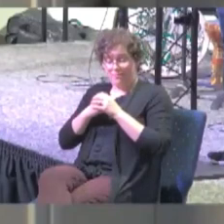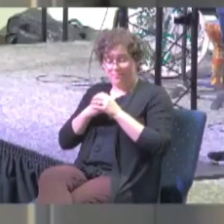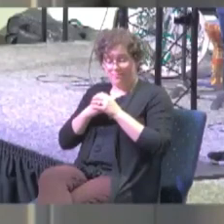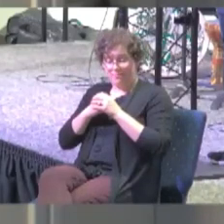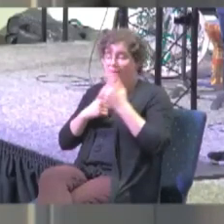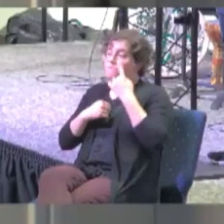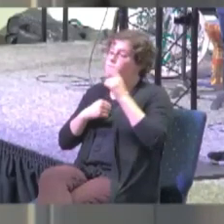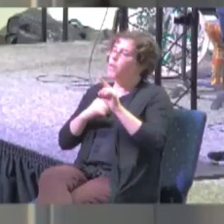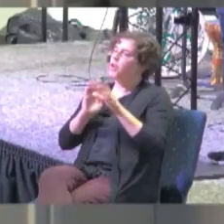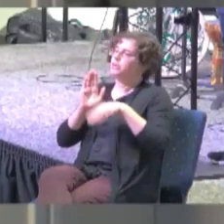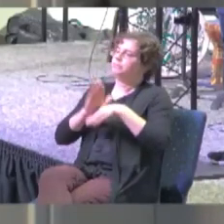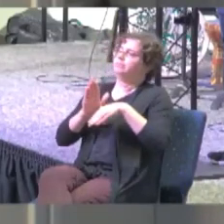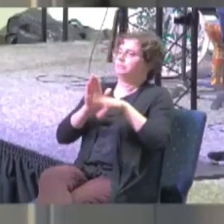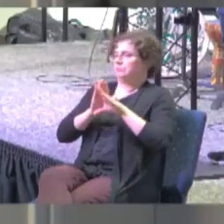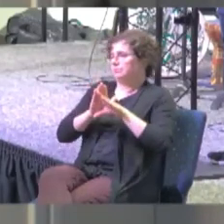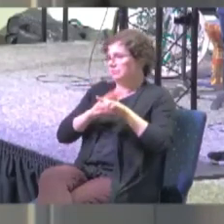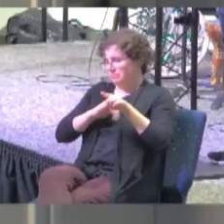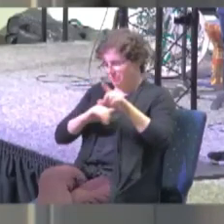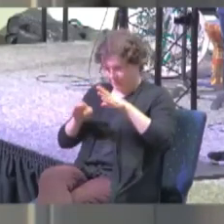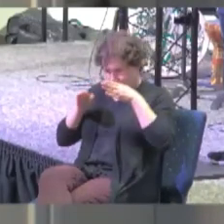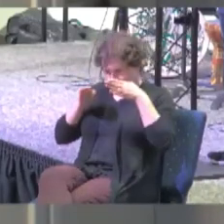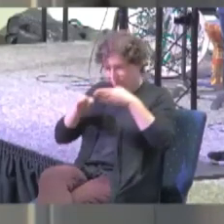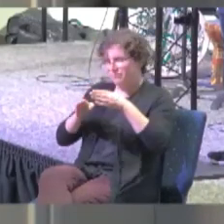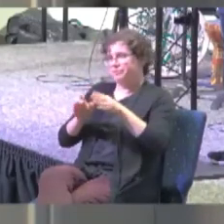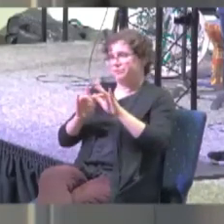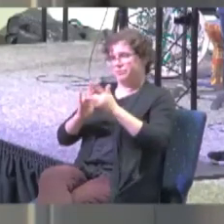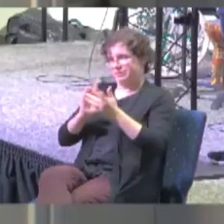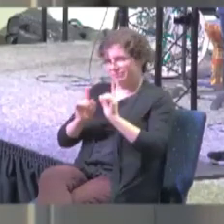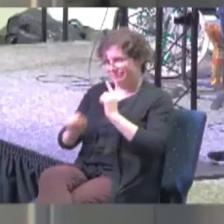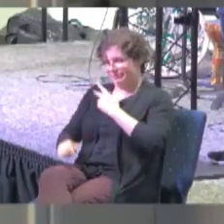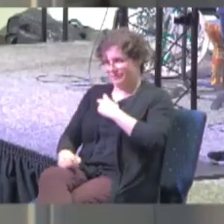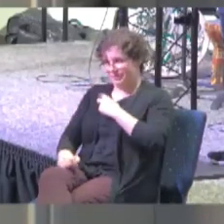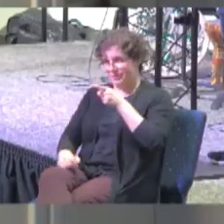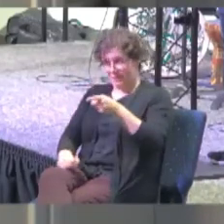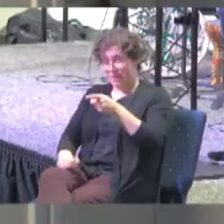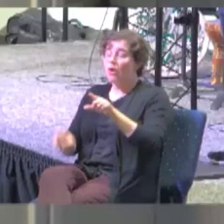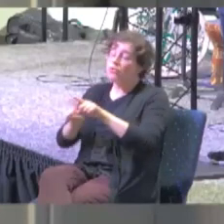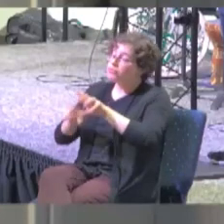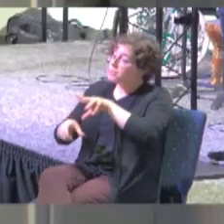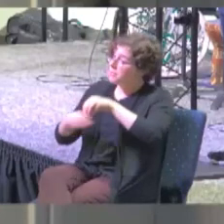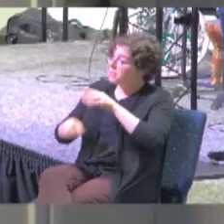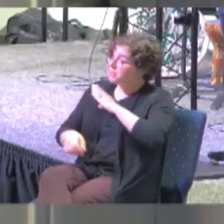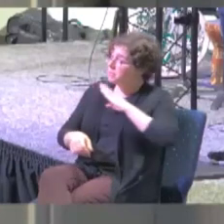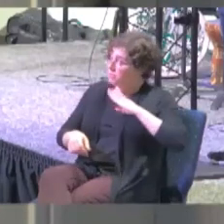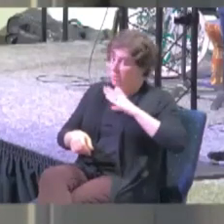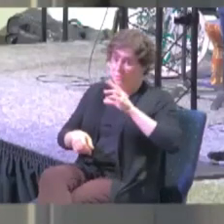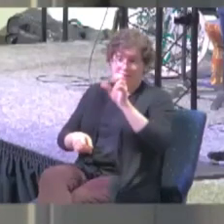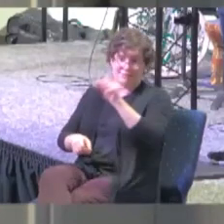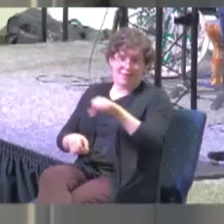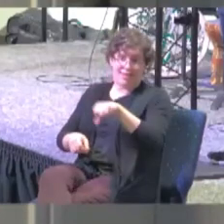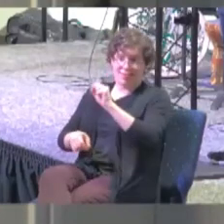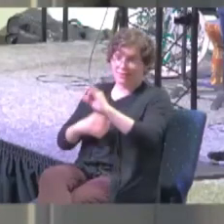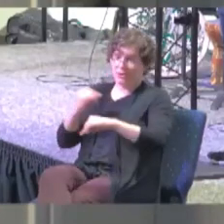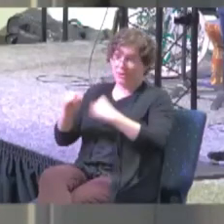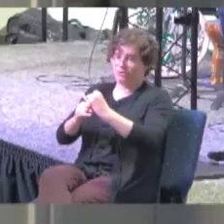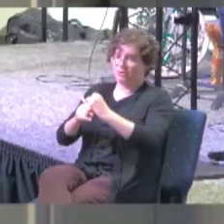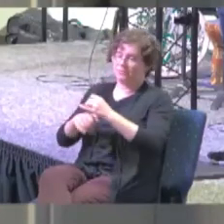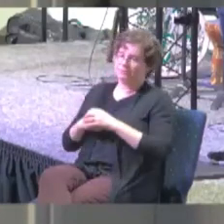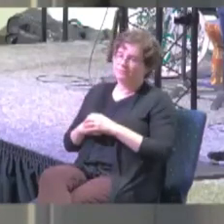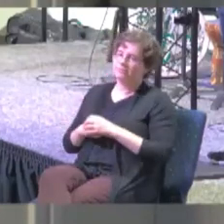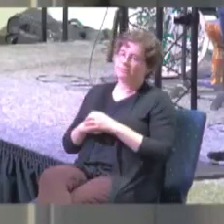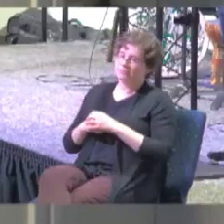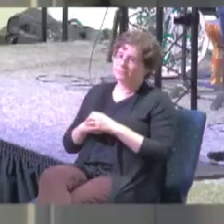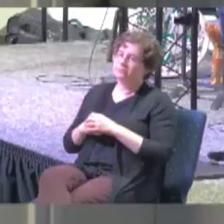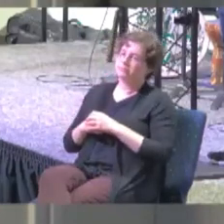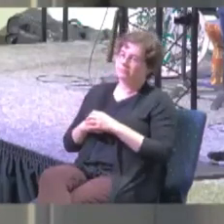for the United Bible Societies as a translation consultant, and he is on the board of SAL International. Let's